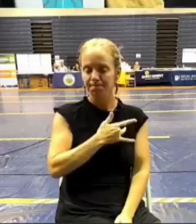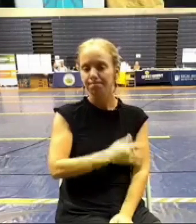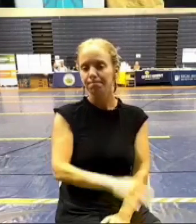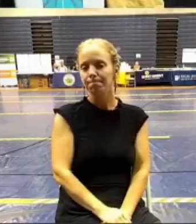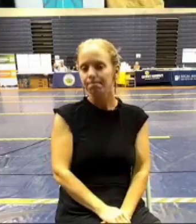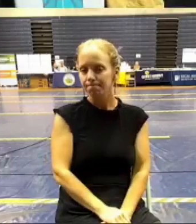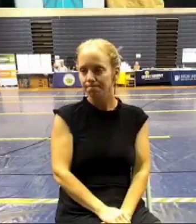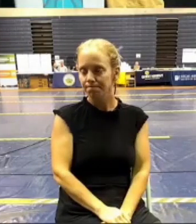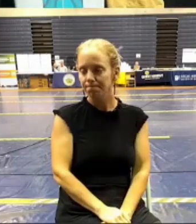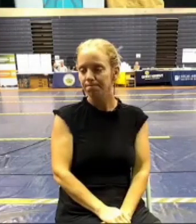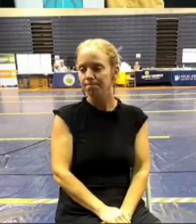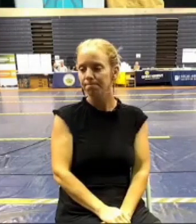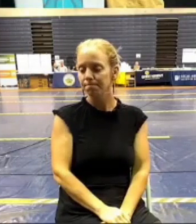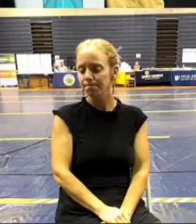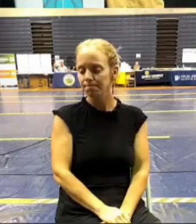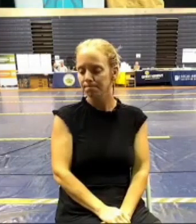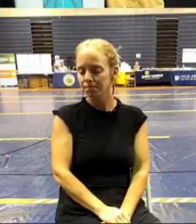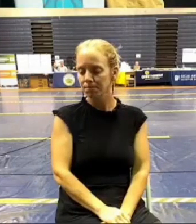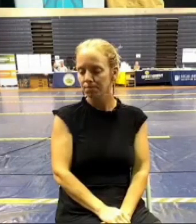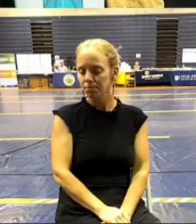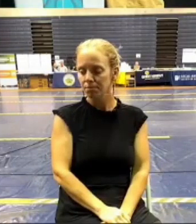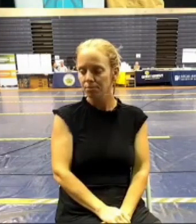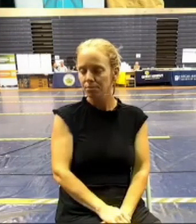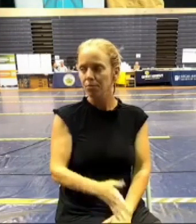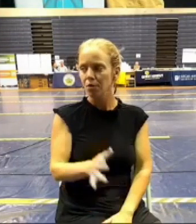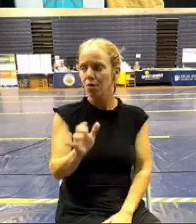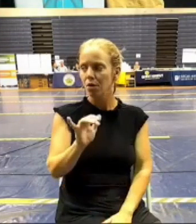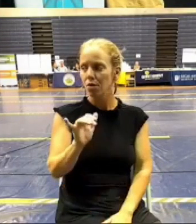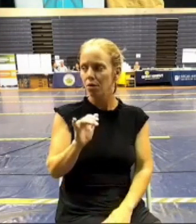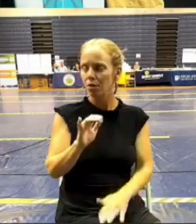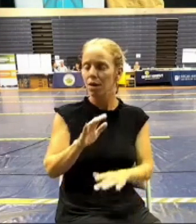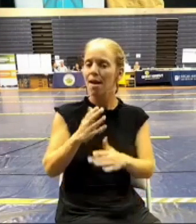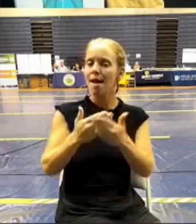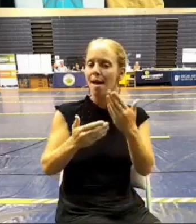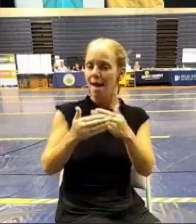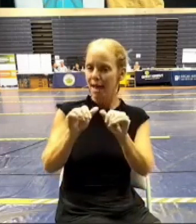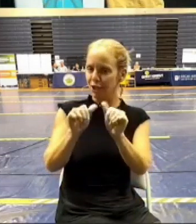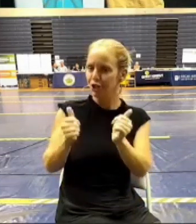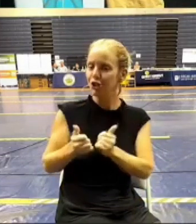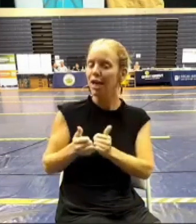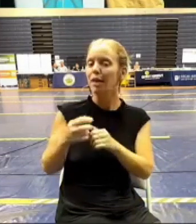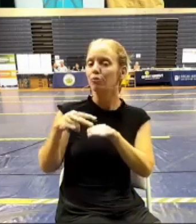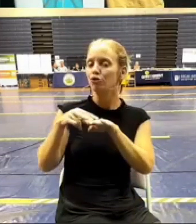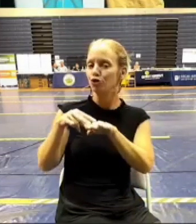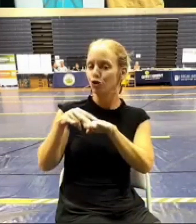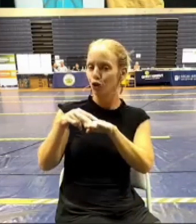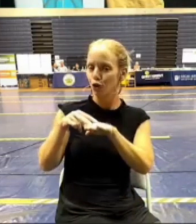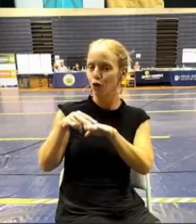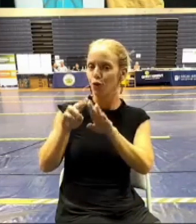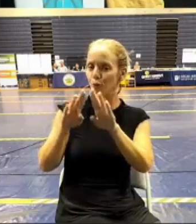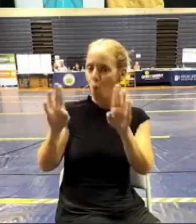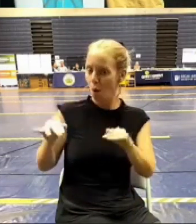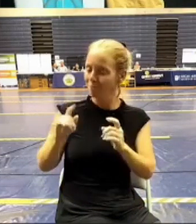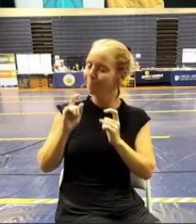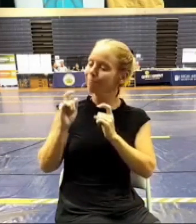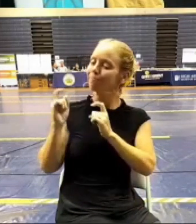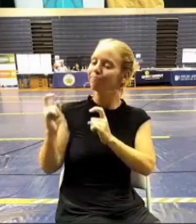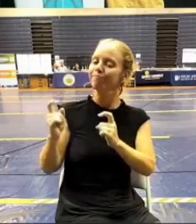We gave hand-shaped Jerry Lopez surfboards to the five families who were competing in our surf bash and had lost everything in the fire.